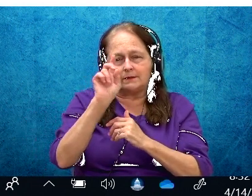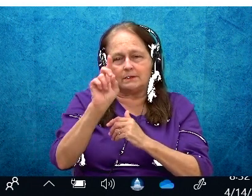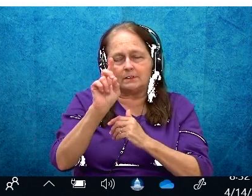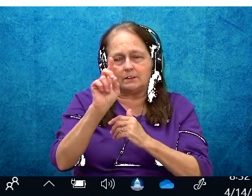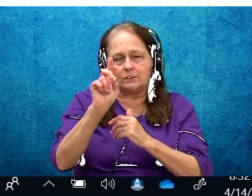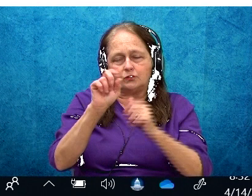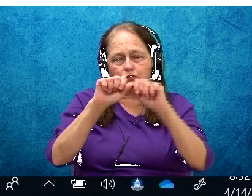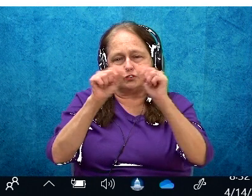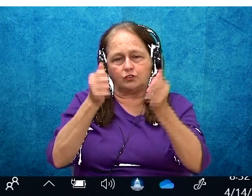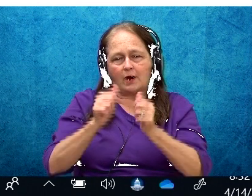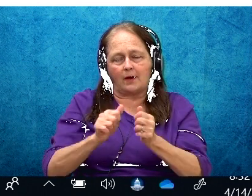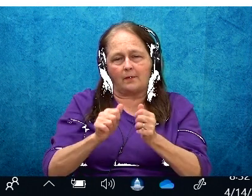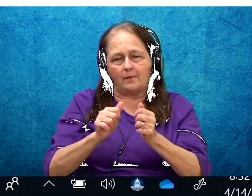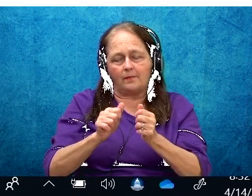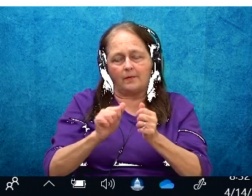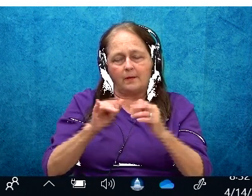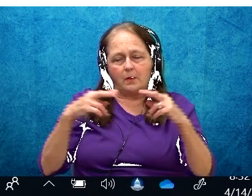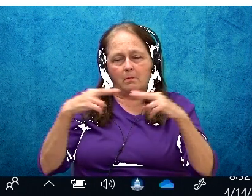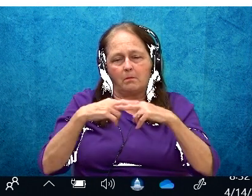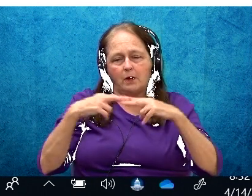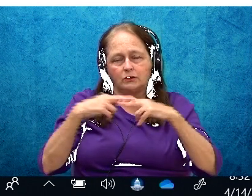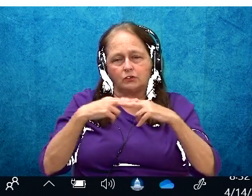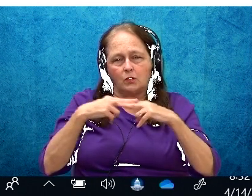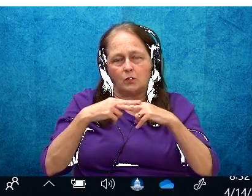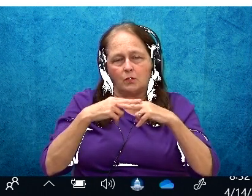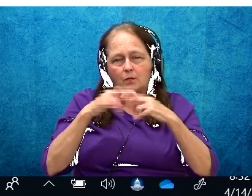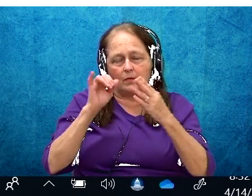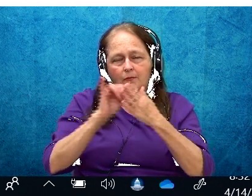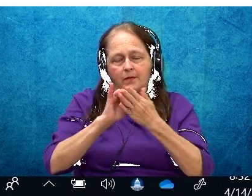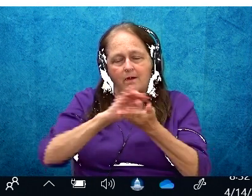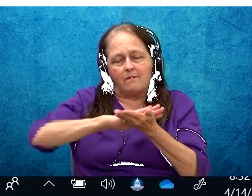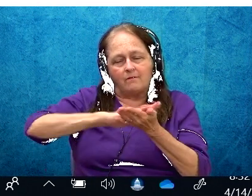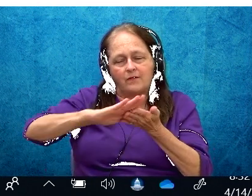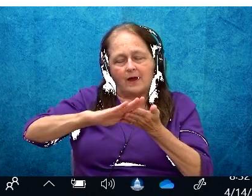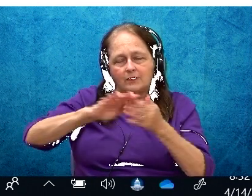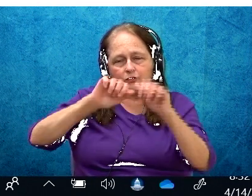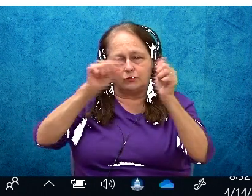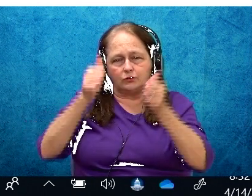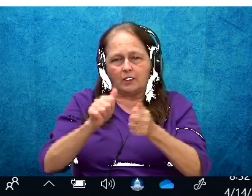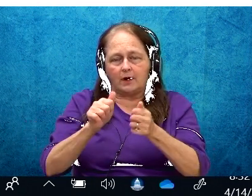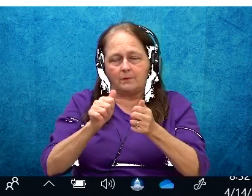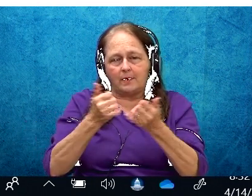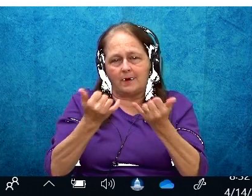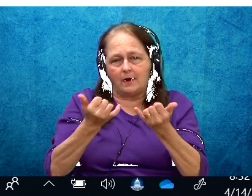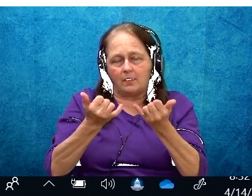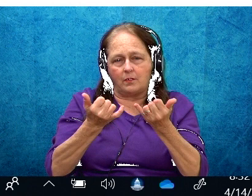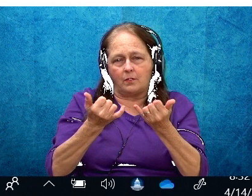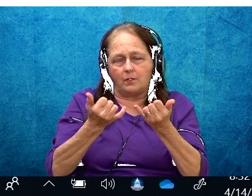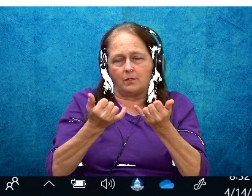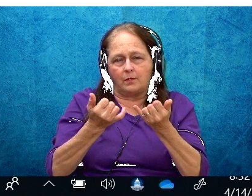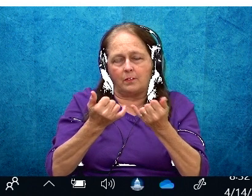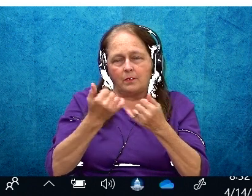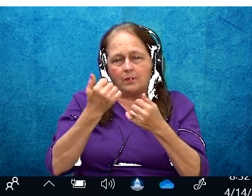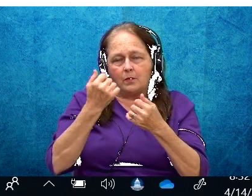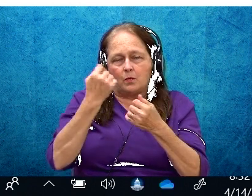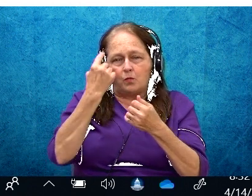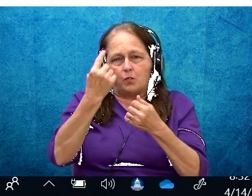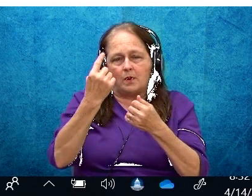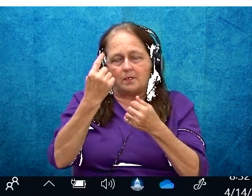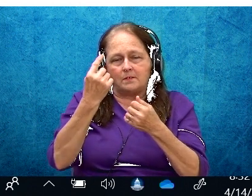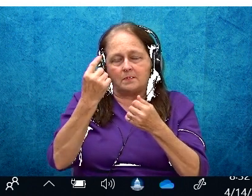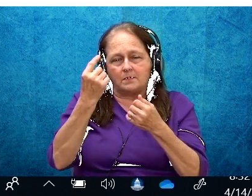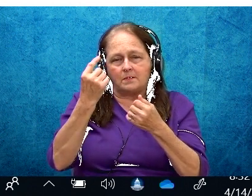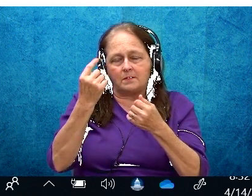of like putting together a puzzle. This is a flat shape right now. It's one-dimensional. But when you put